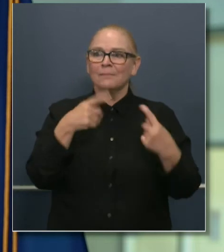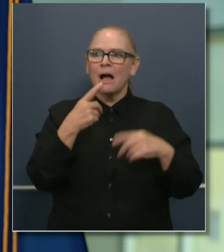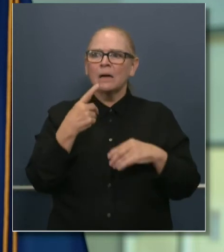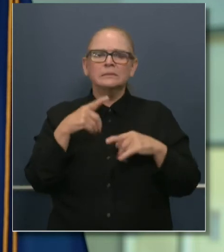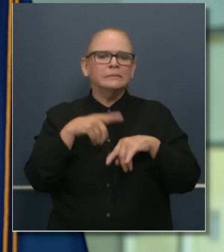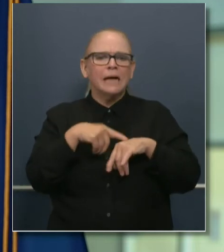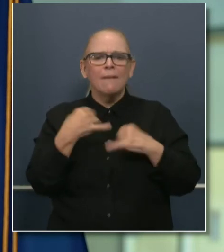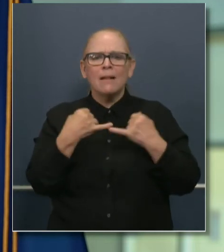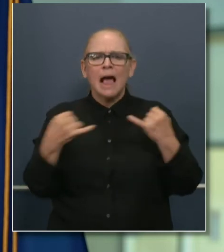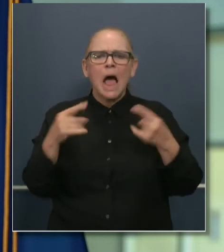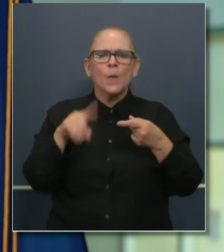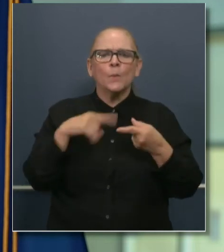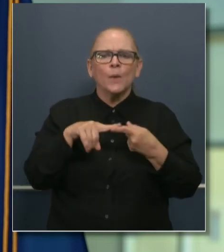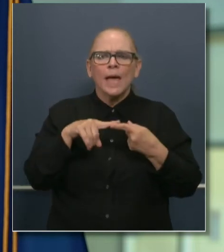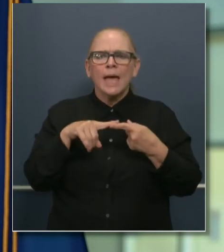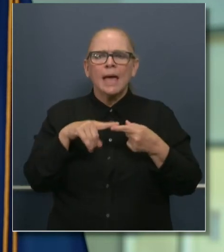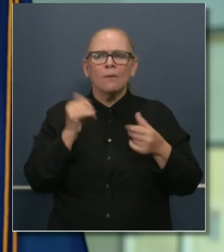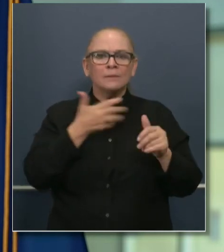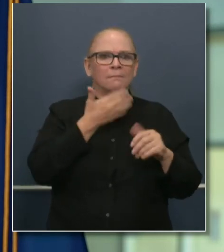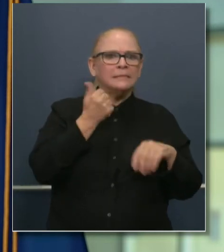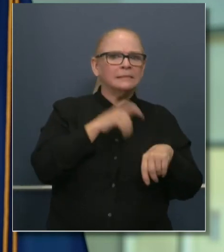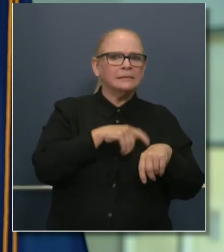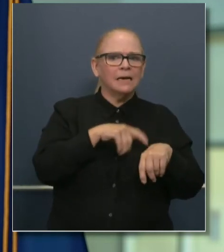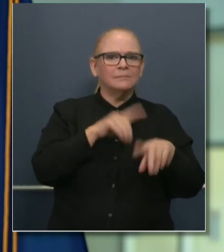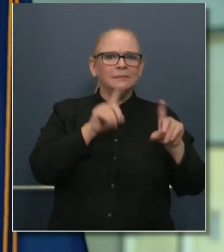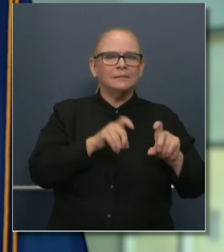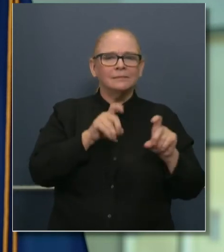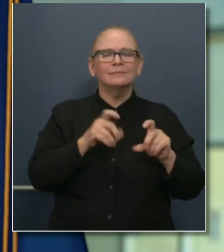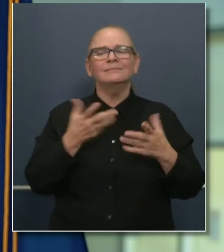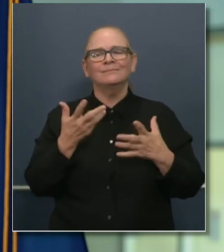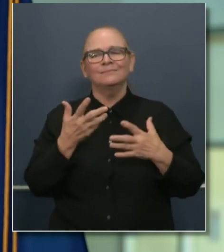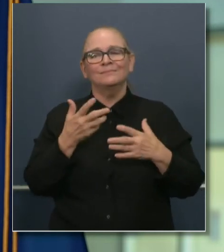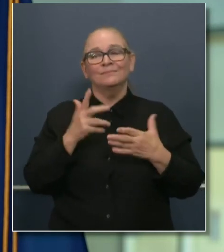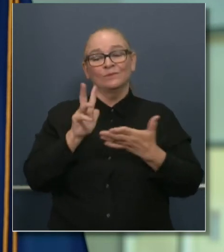weeks ago, we unveiled a new testing